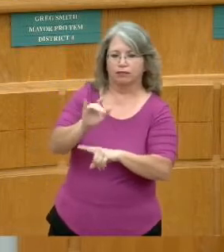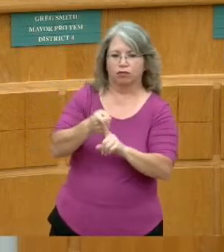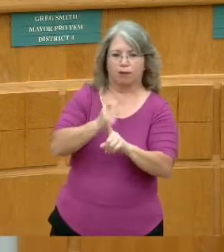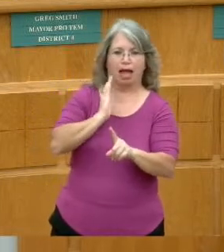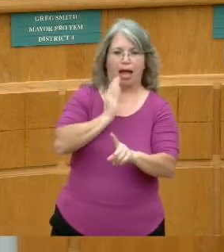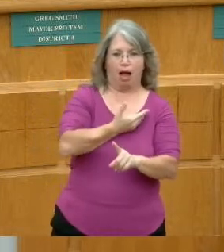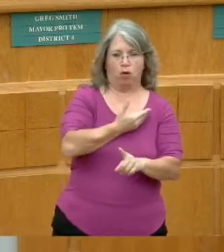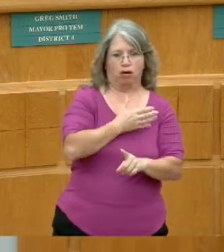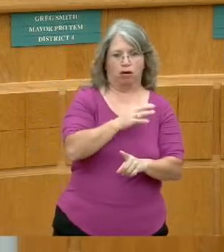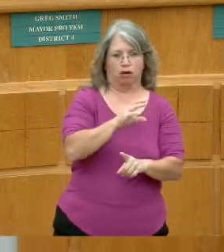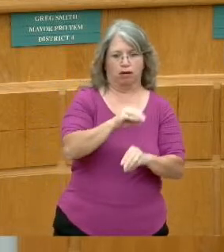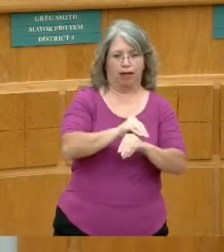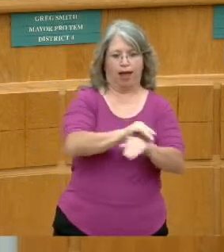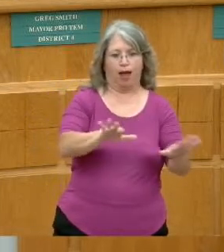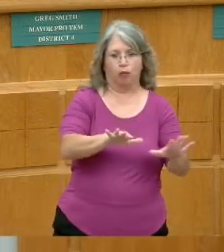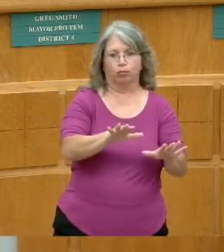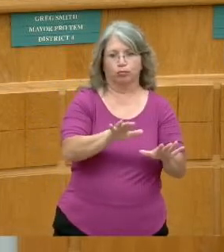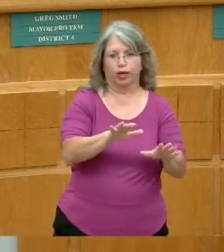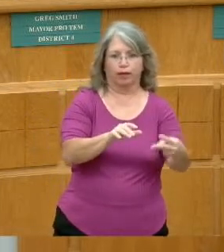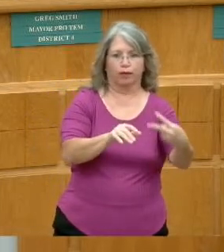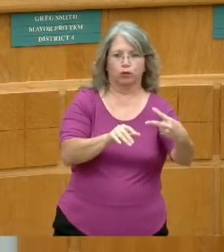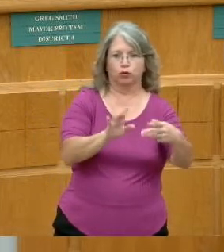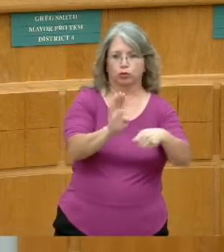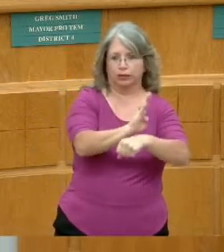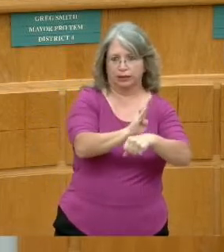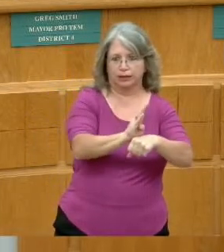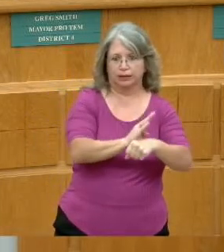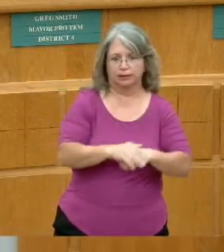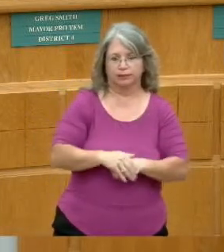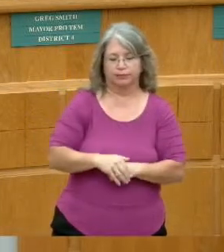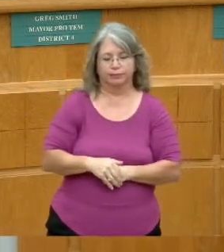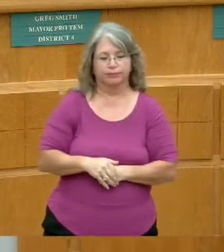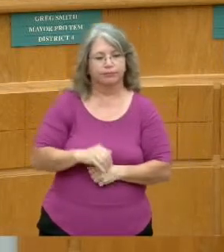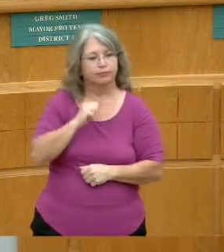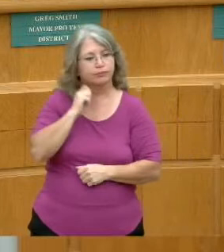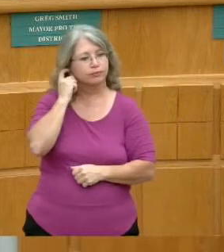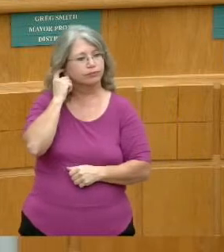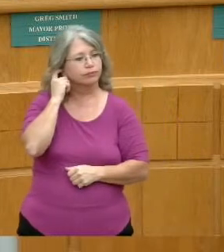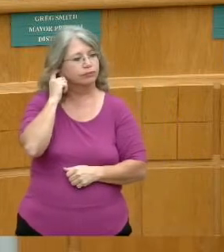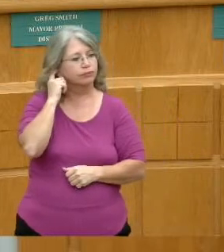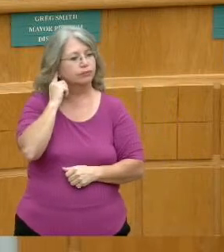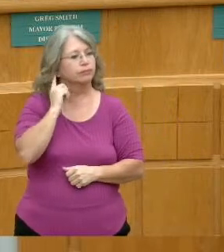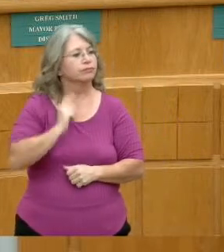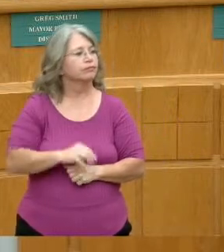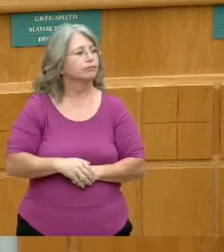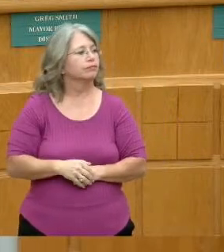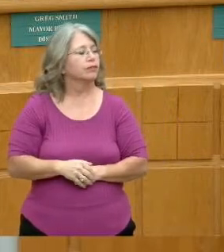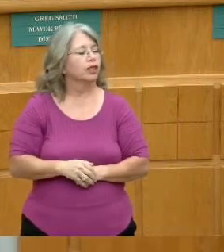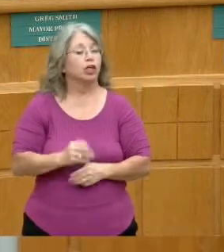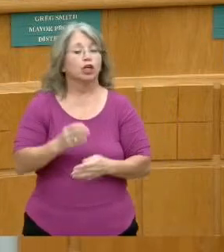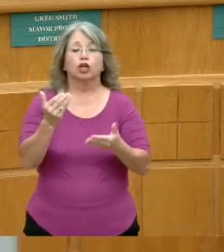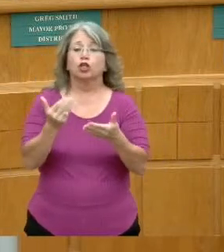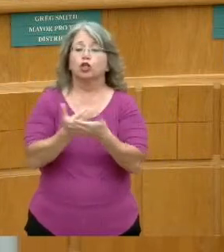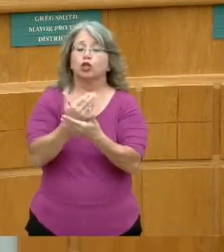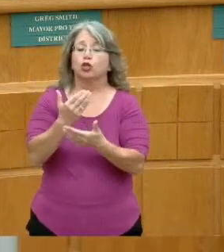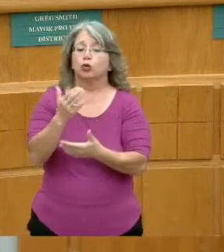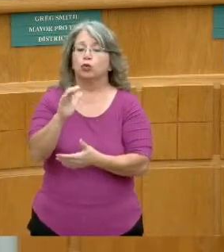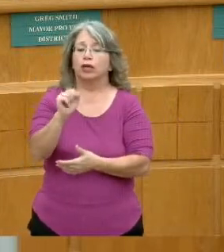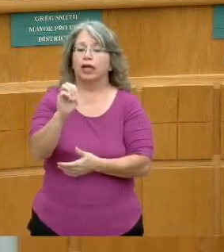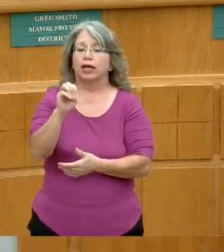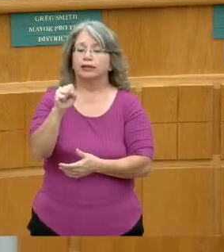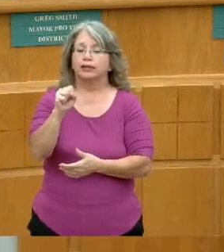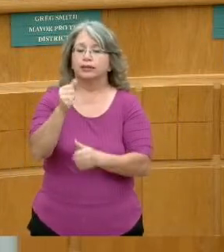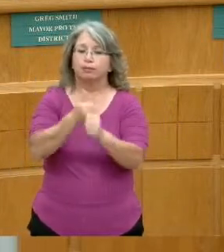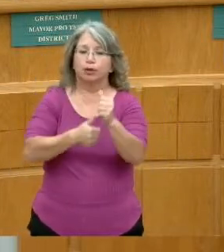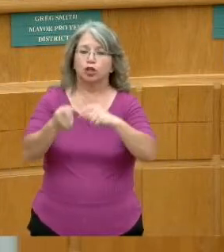This next graph is the new cases per day. And the new cases per day data is pretty noisy,